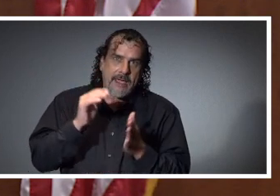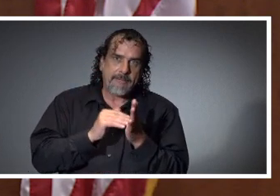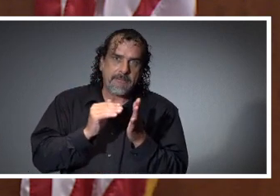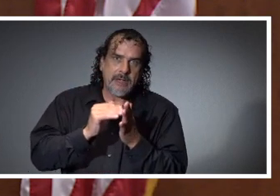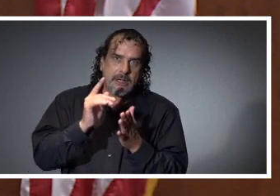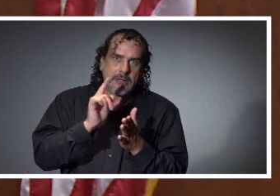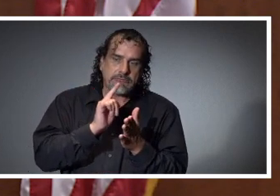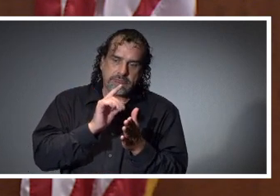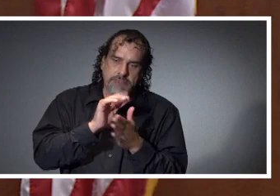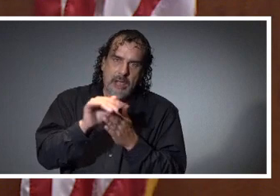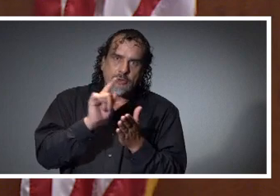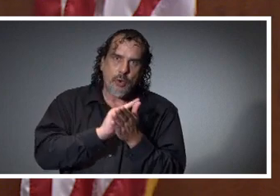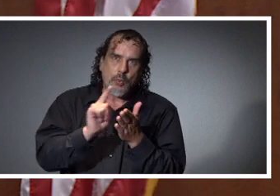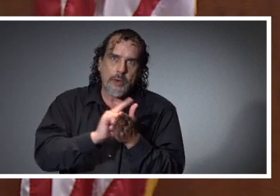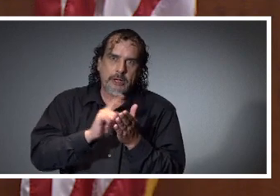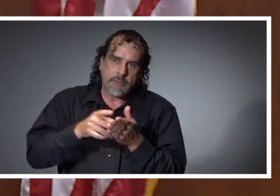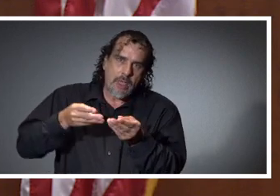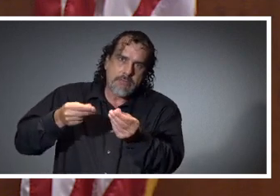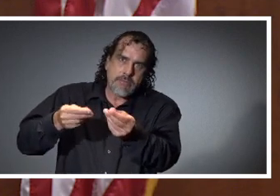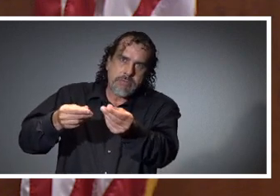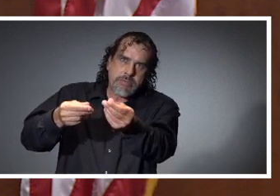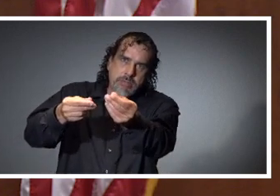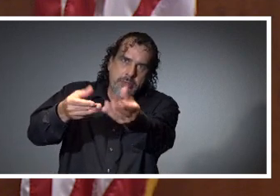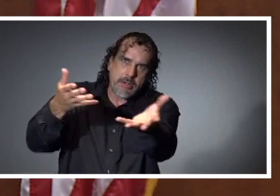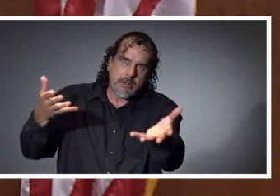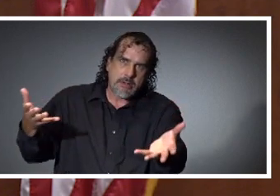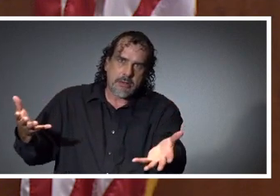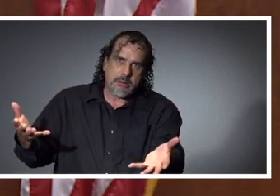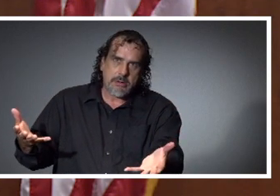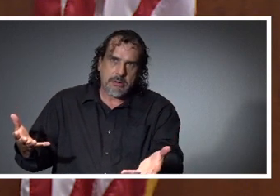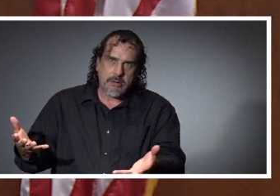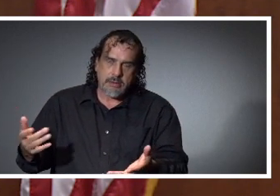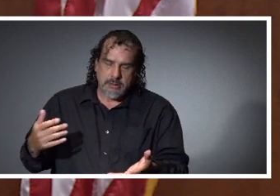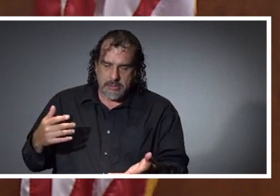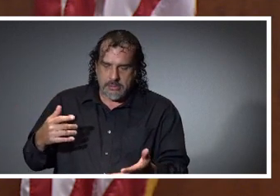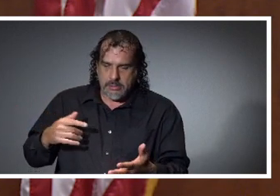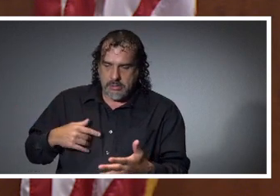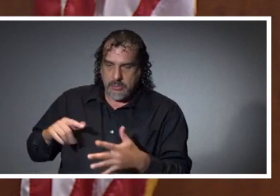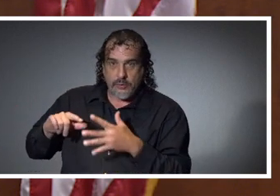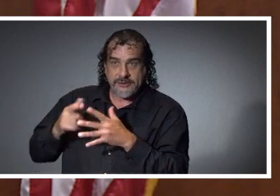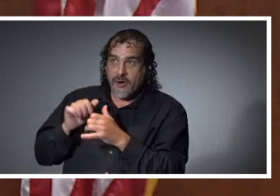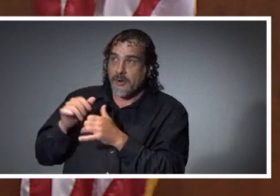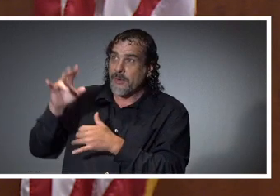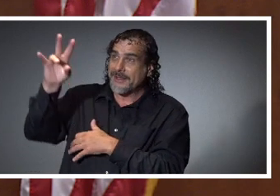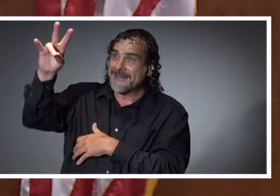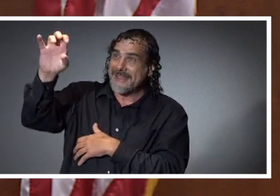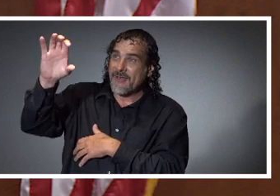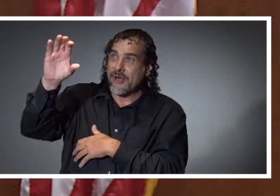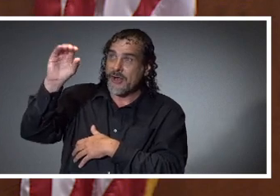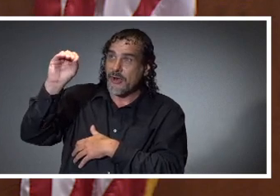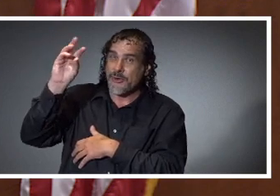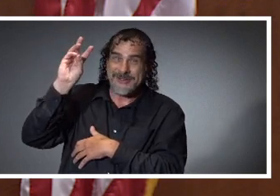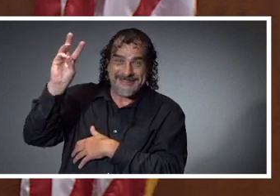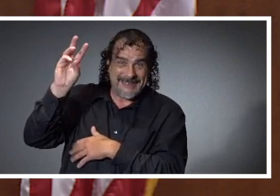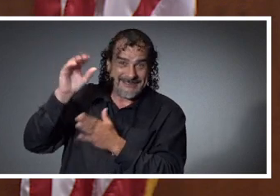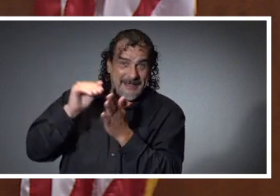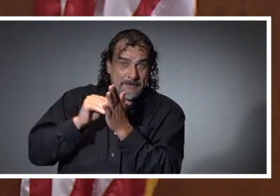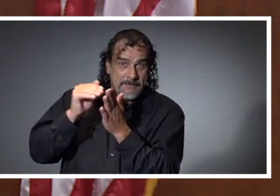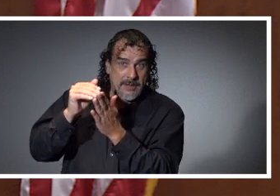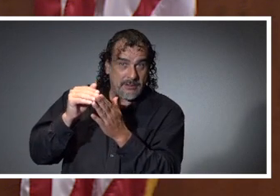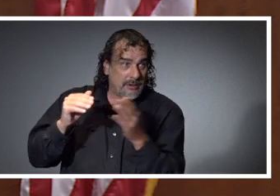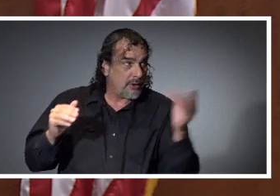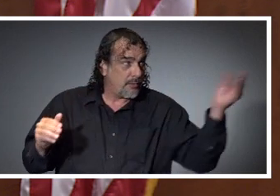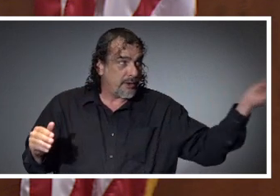week coming out of the trust fund. And we started this process with $706 million. Even after the legislature gave